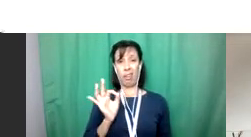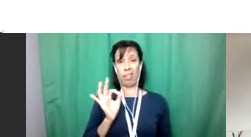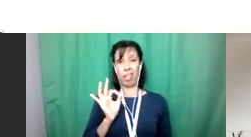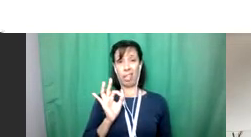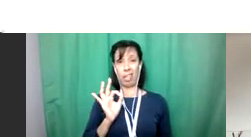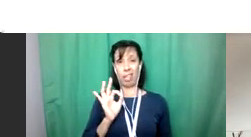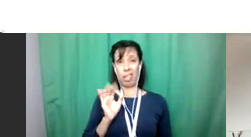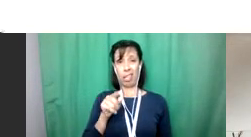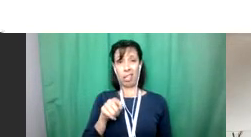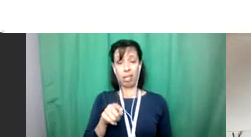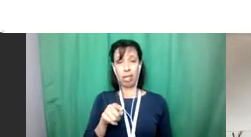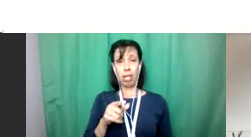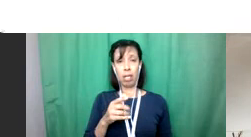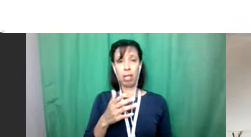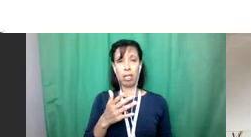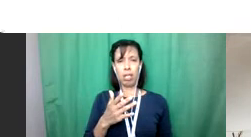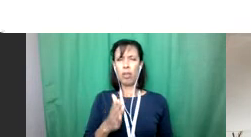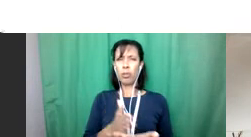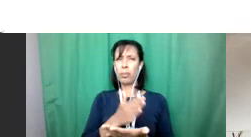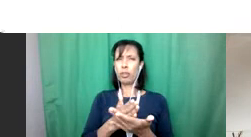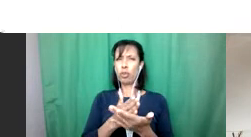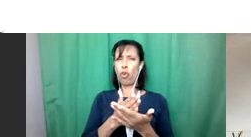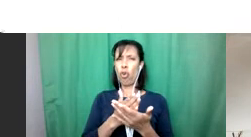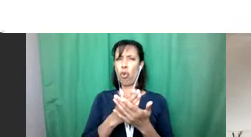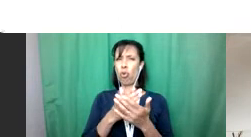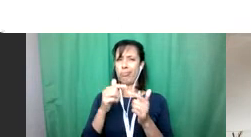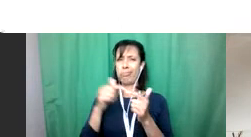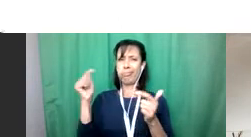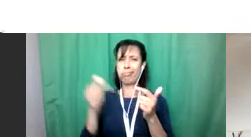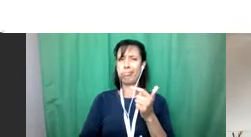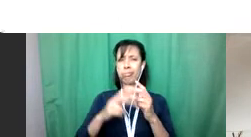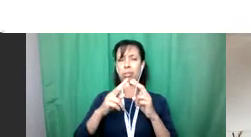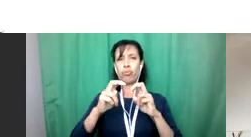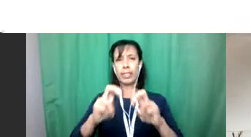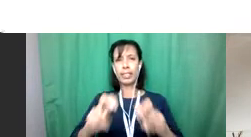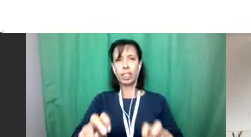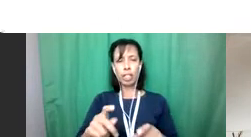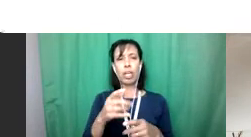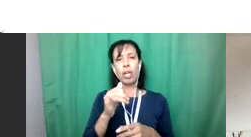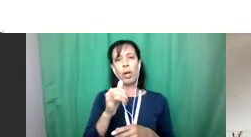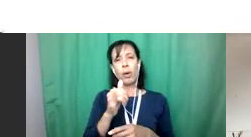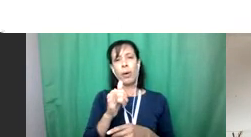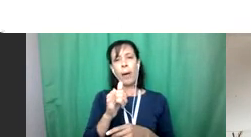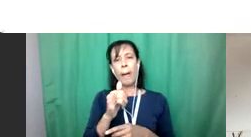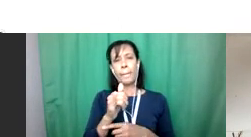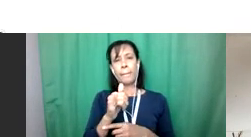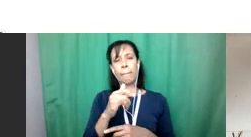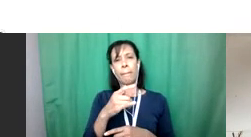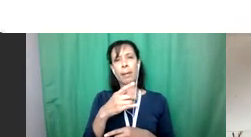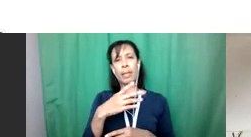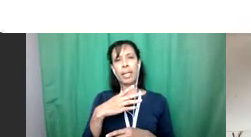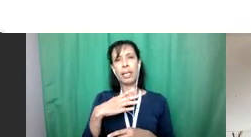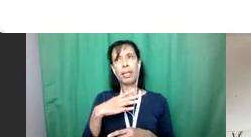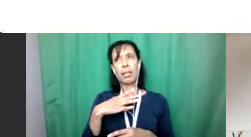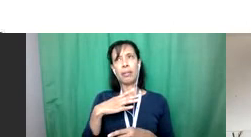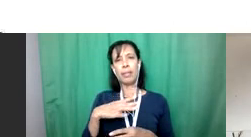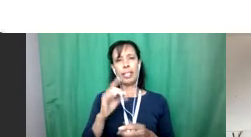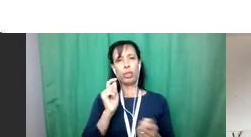you do a proper search, if you can't find anything, you may need to adapt your focus to fit in with the available